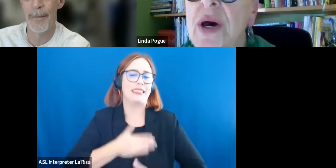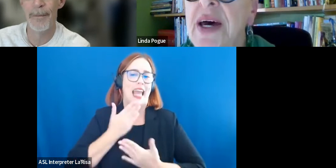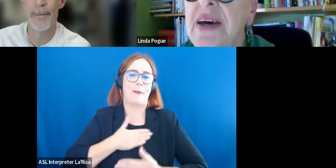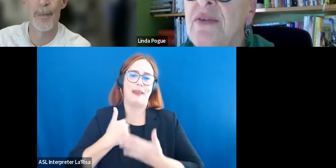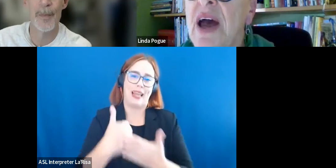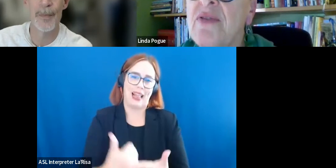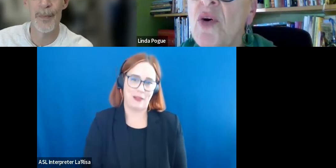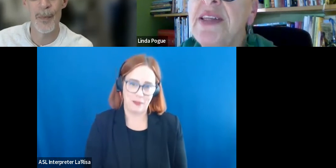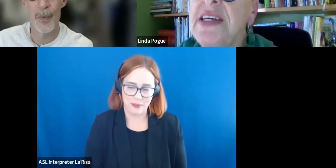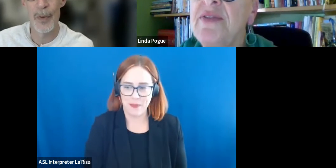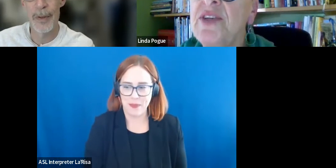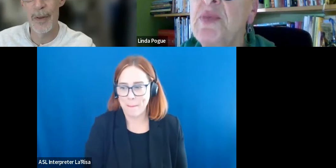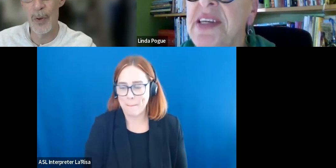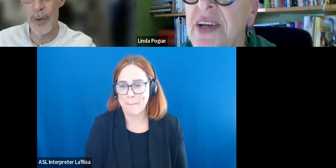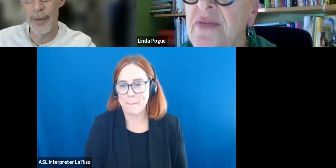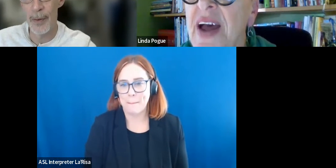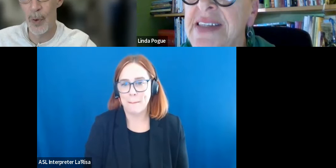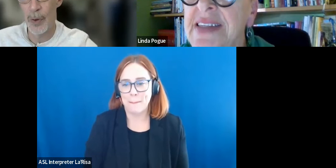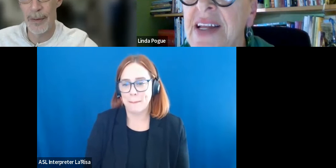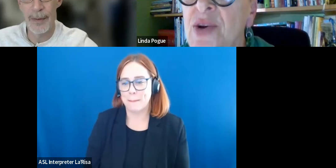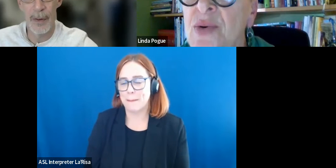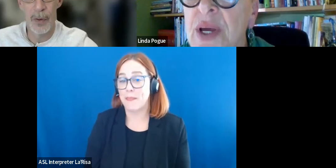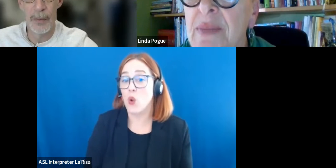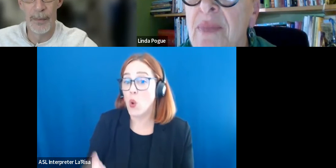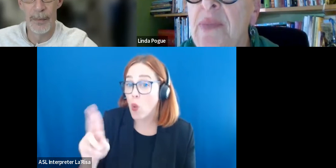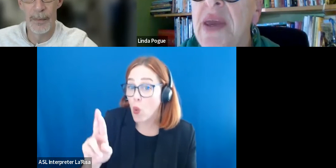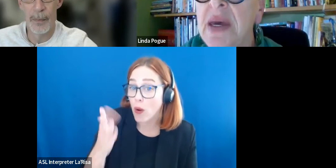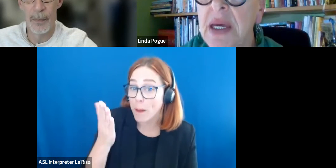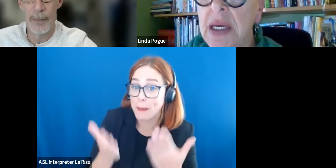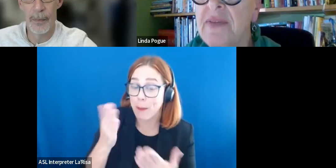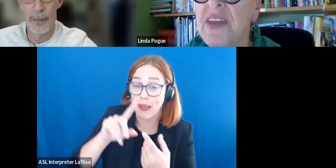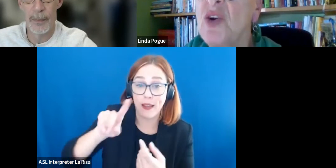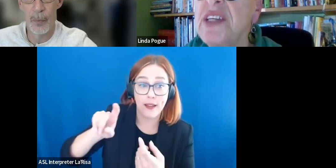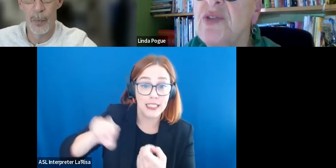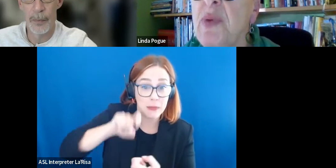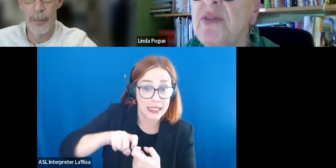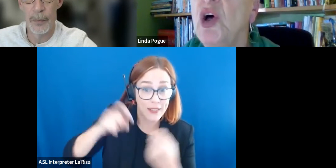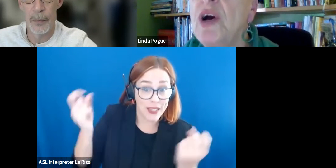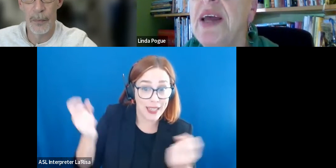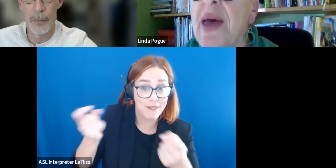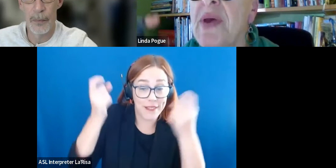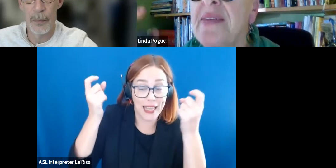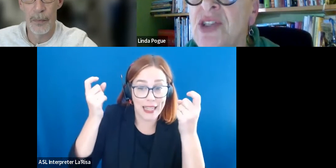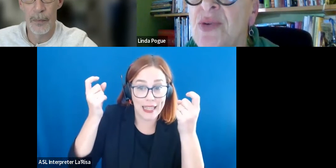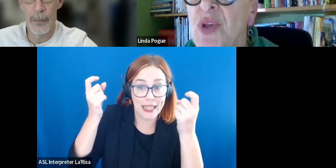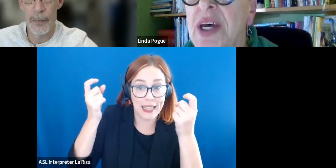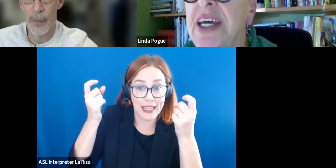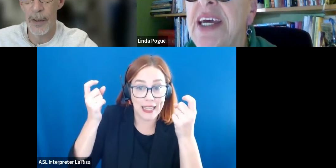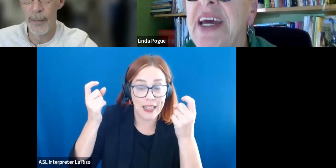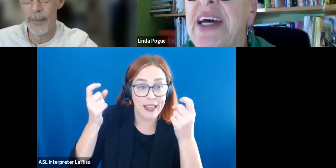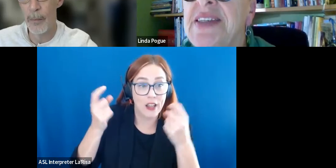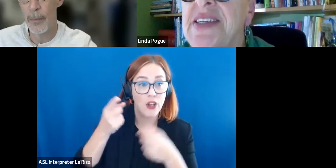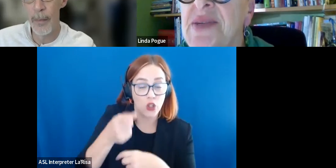Maybe you have a volunteer for a specific event, and then you maybe, if this is not disrespectful, hooking them into